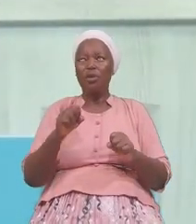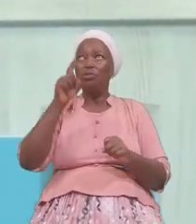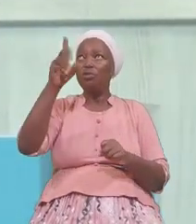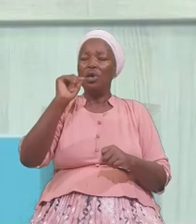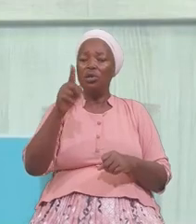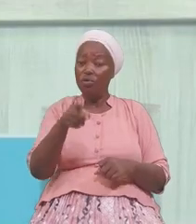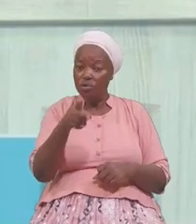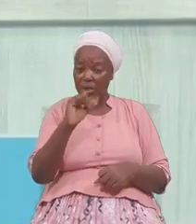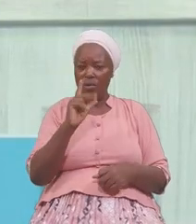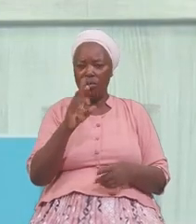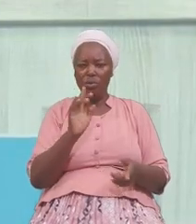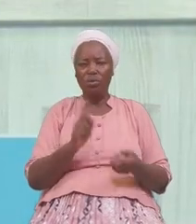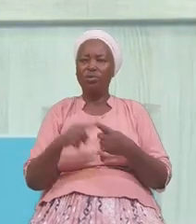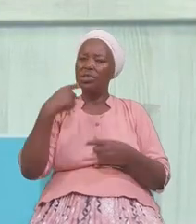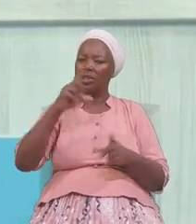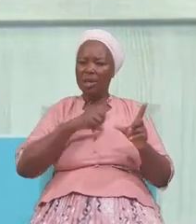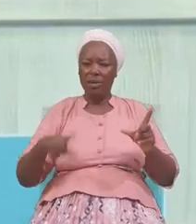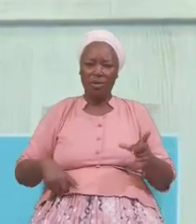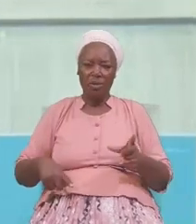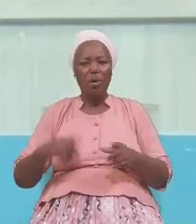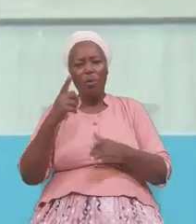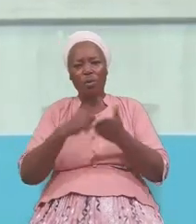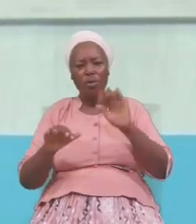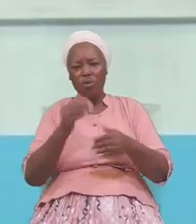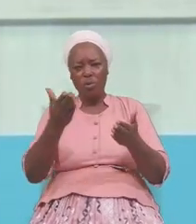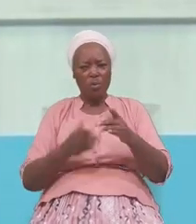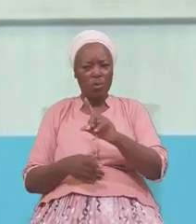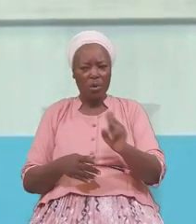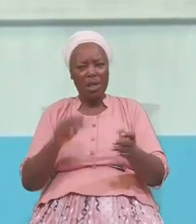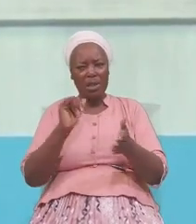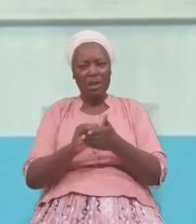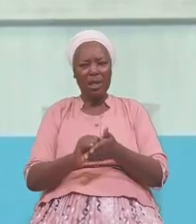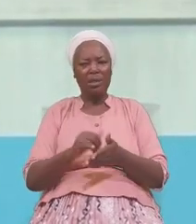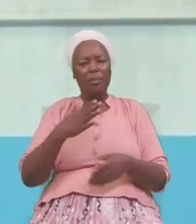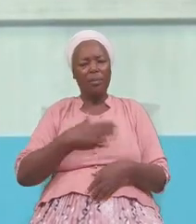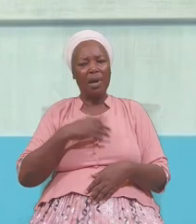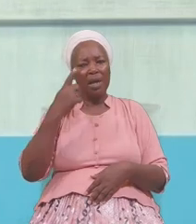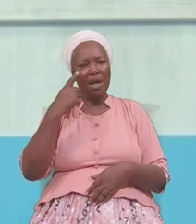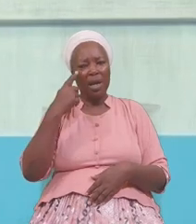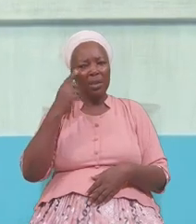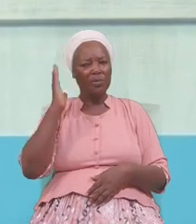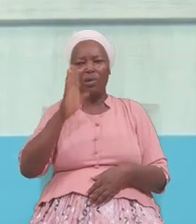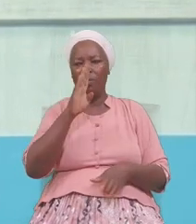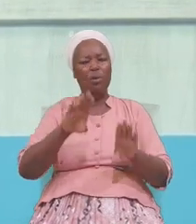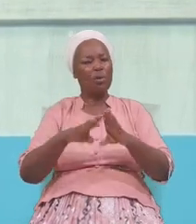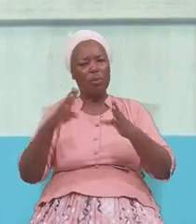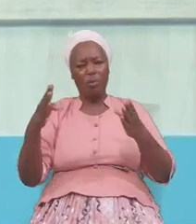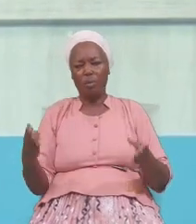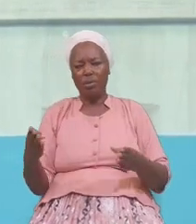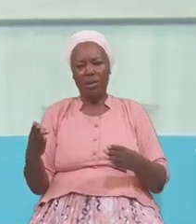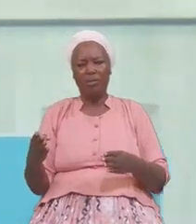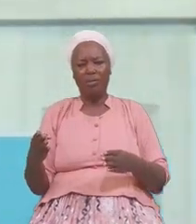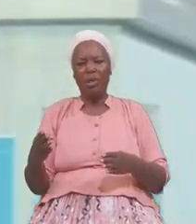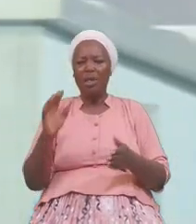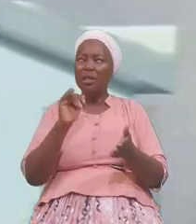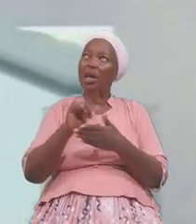the one to tell him. What do you want? That my eyes will be open. That